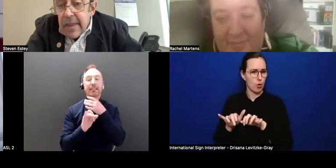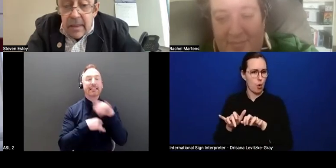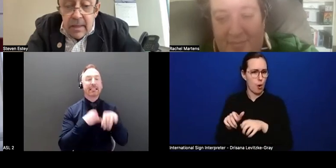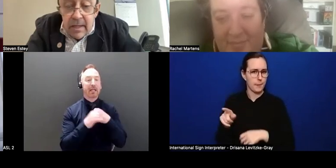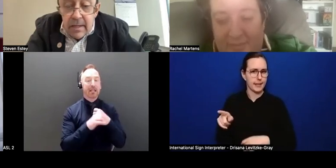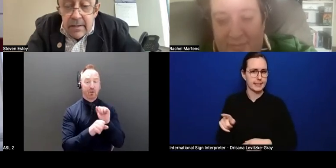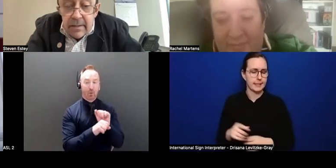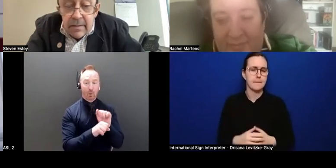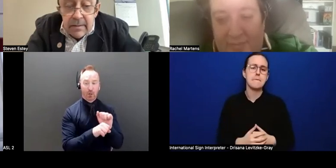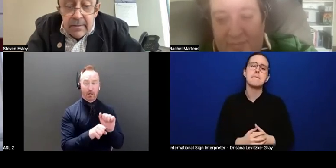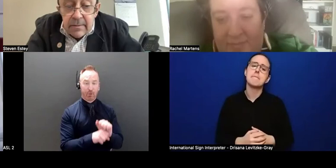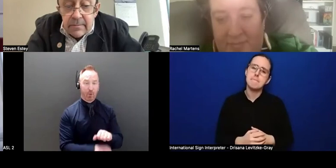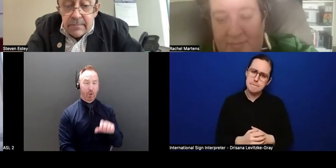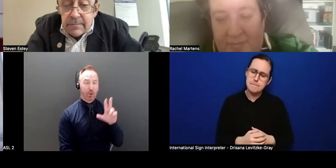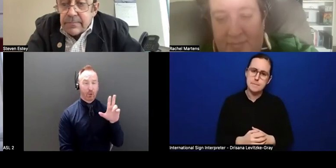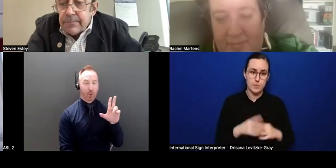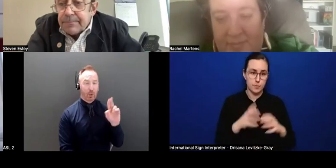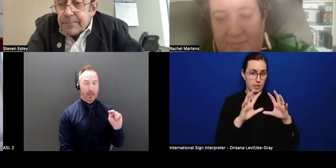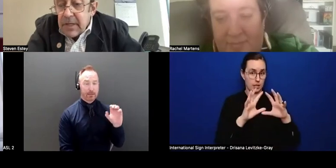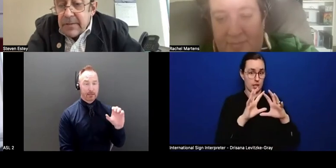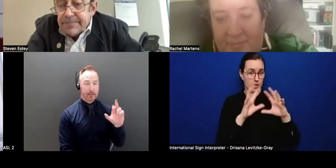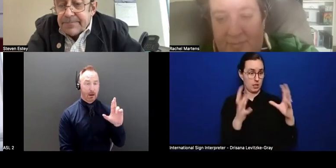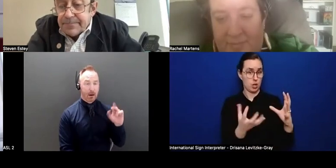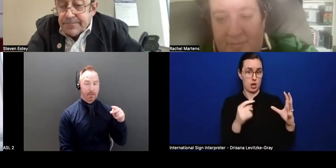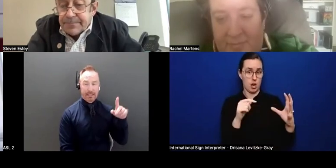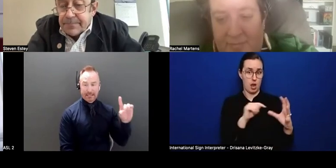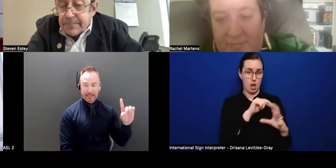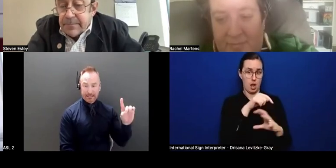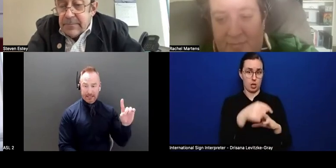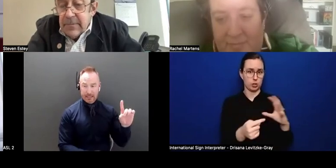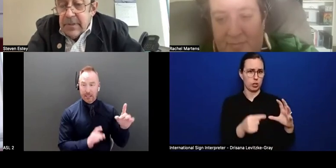in changing disability policy in Canada?